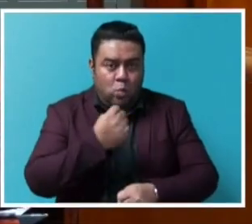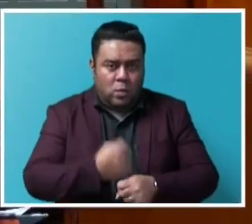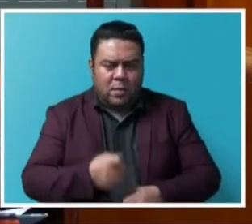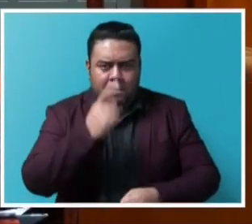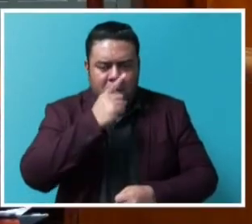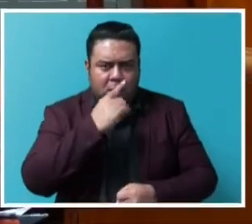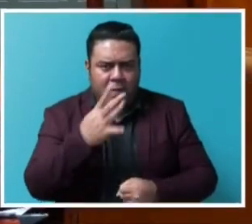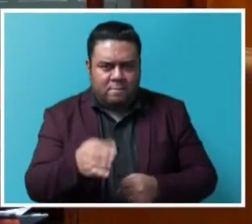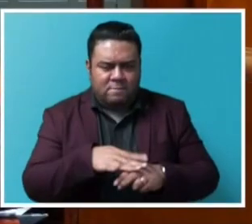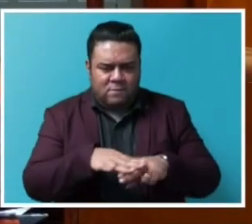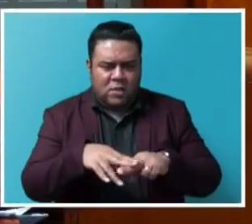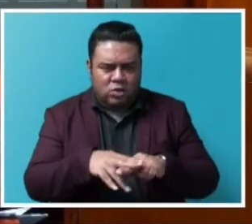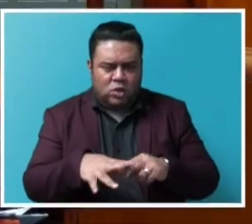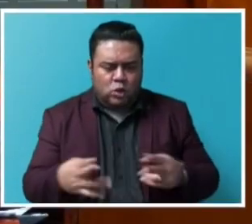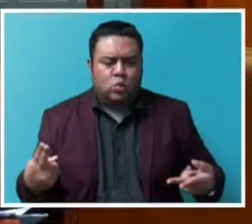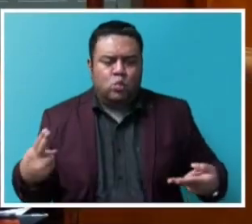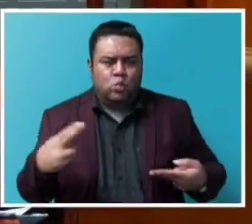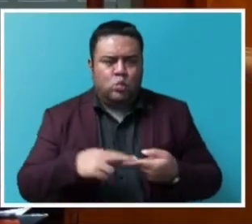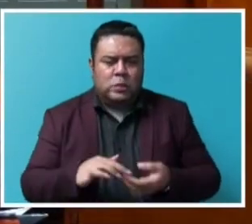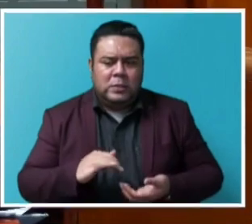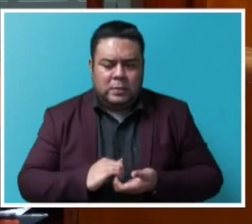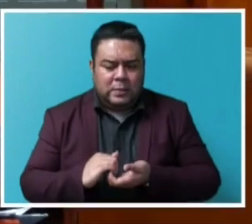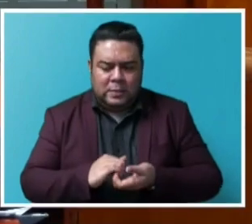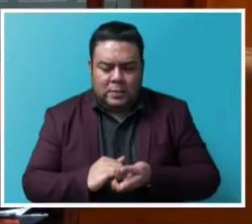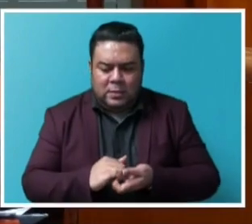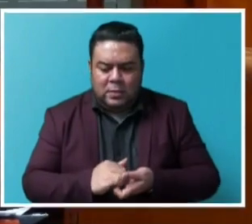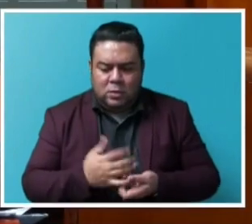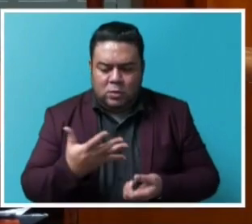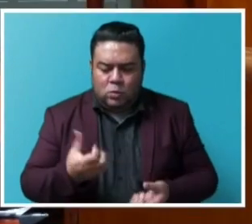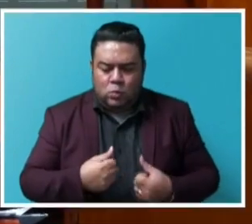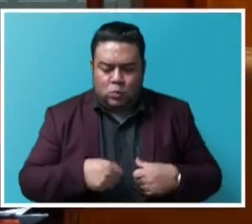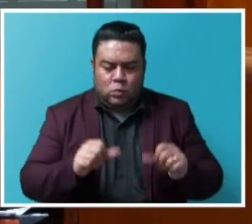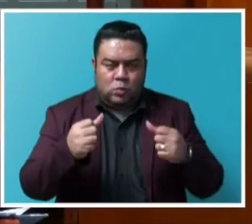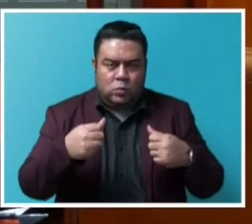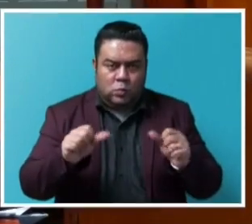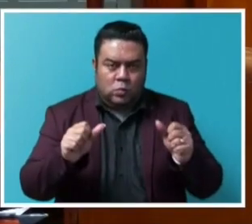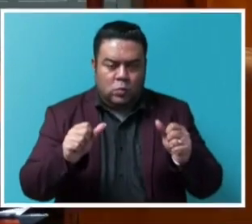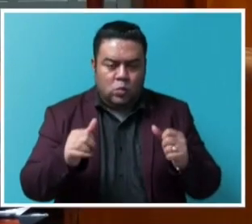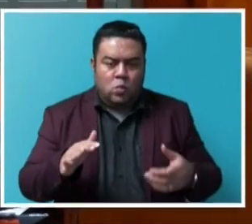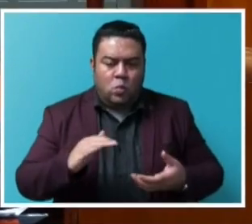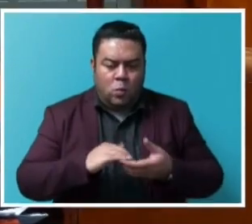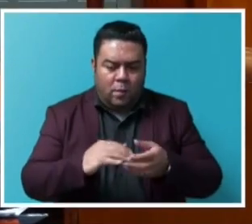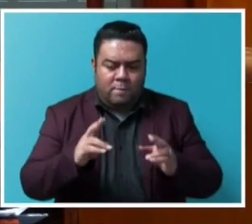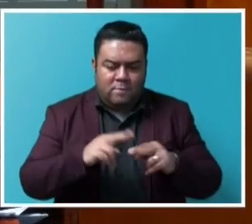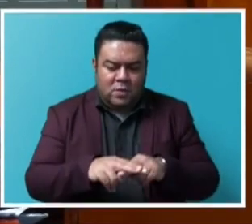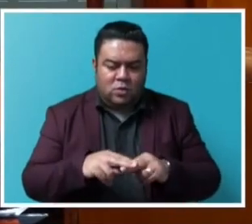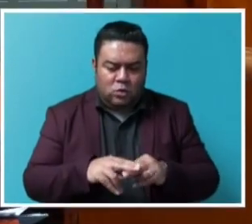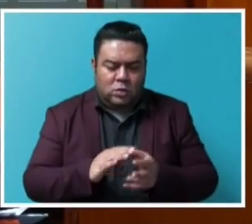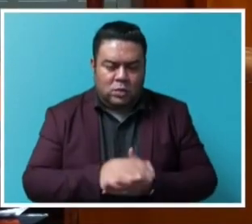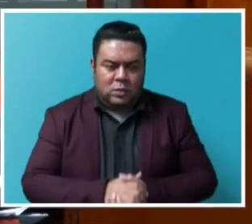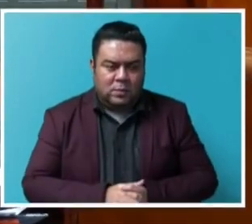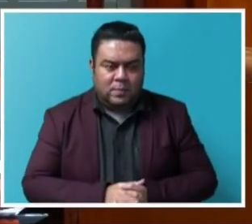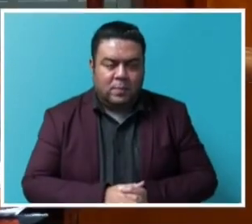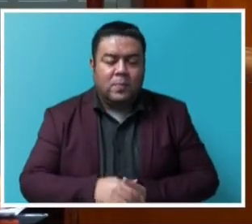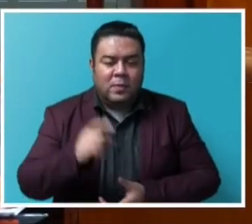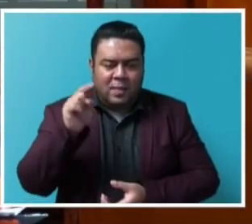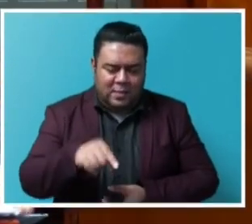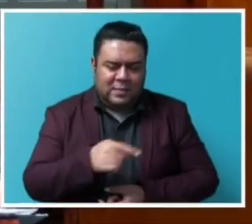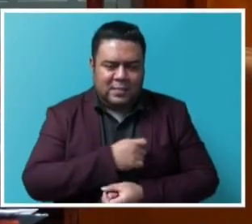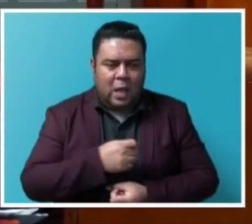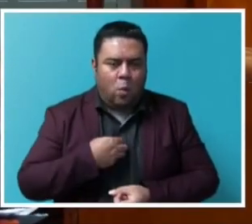Fiji through unity to reclaim our beloved Fiji. This is our